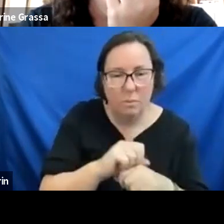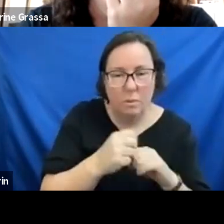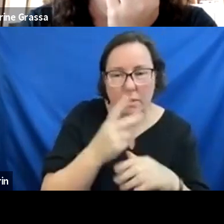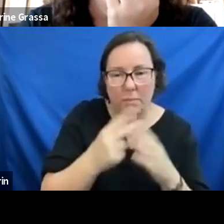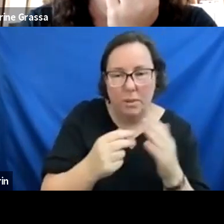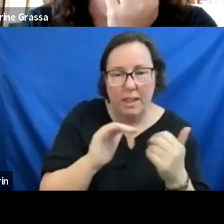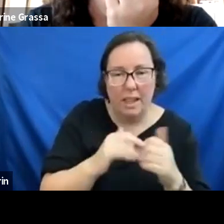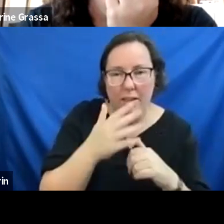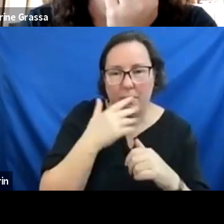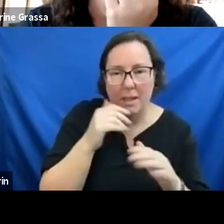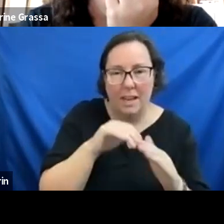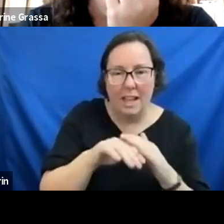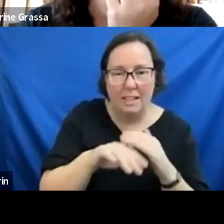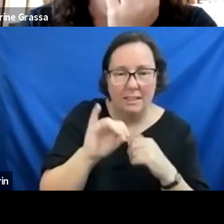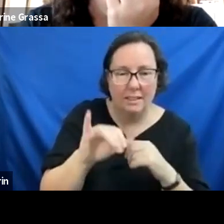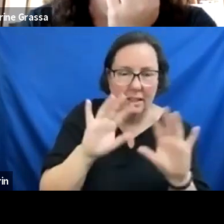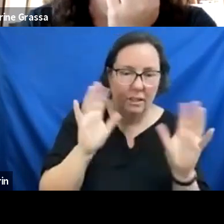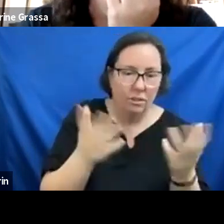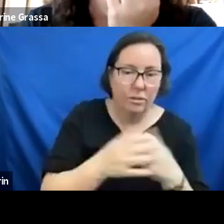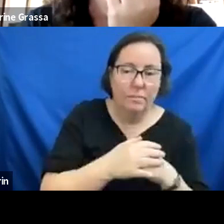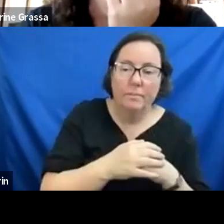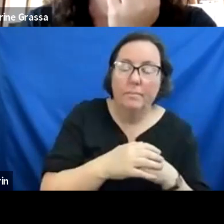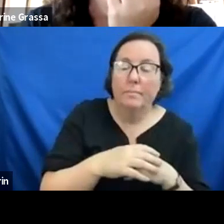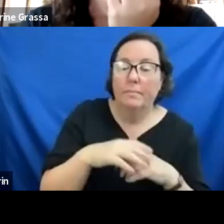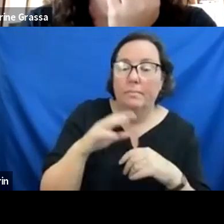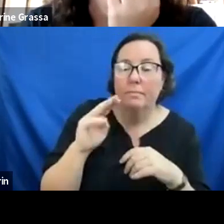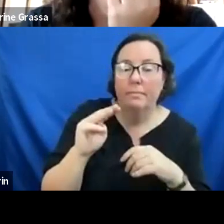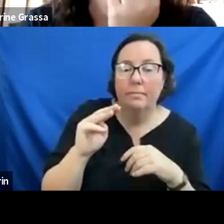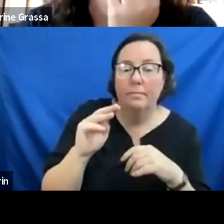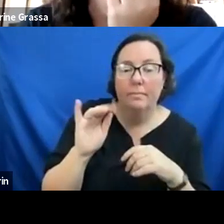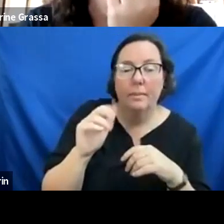we can have better access to that as a group. Yeah, I think